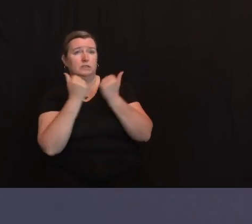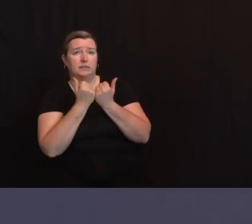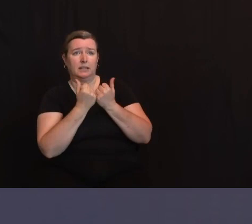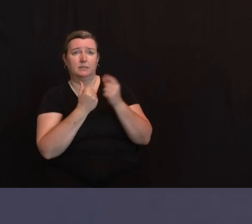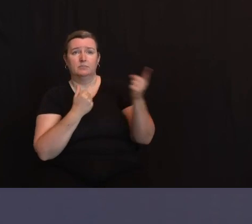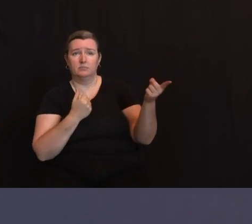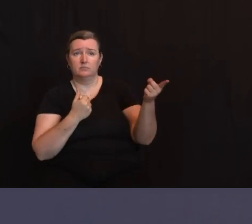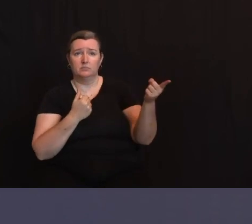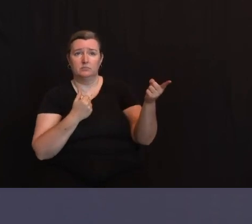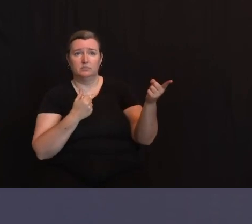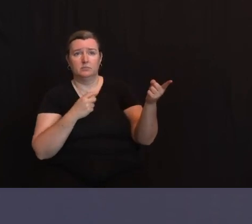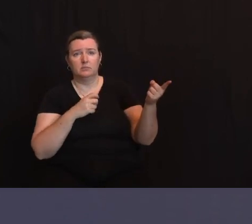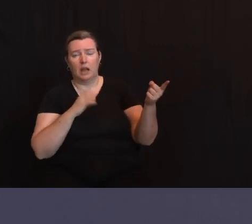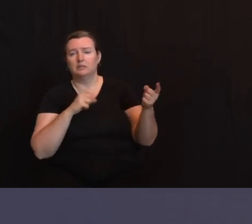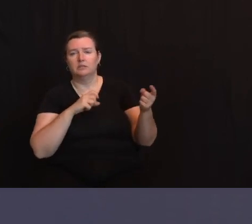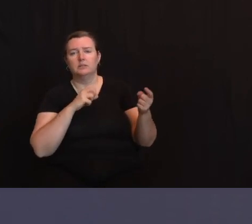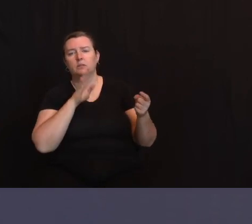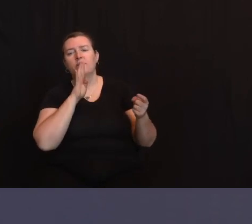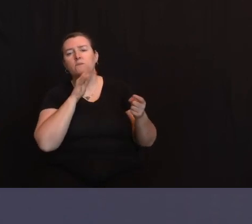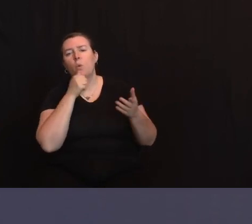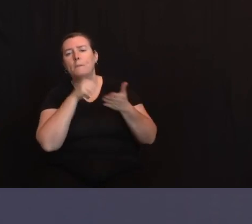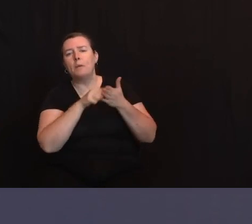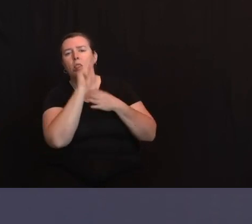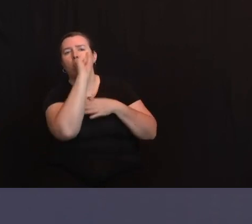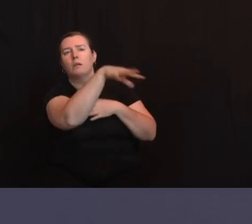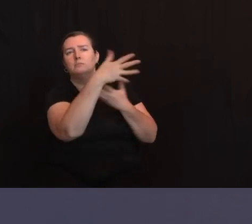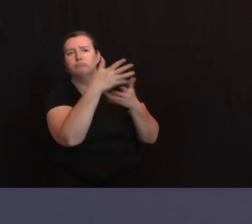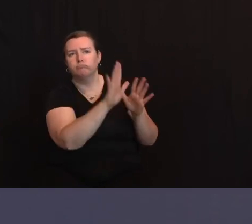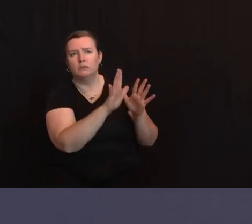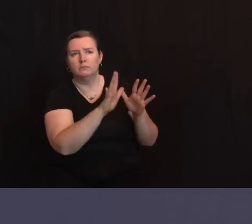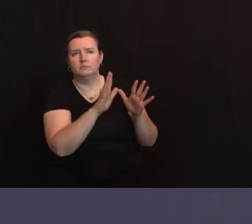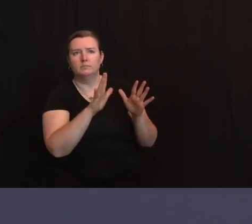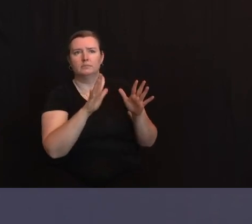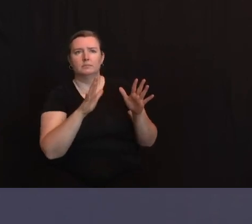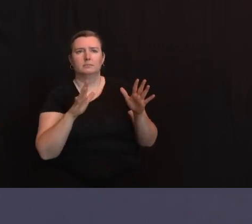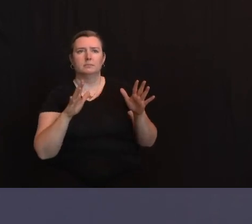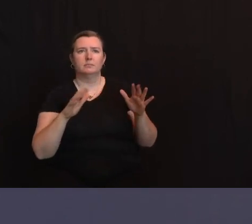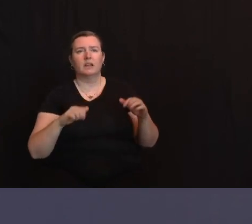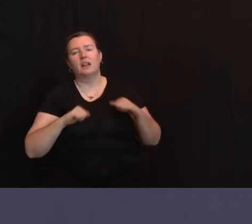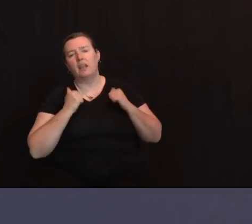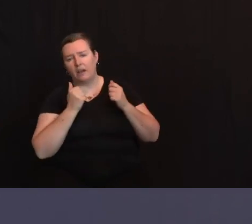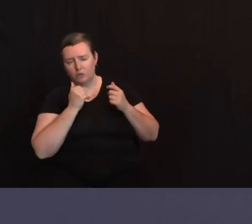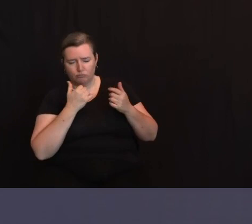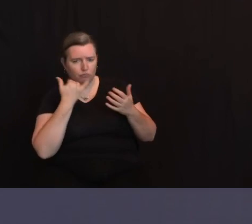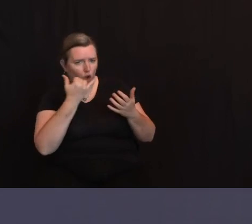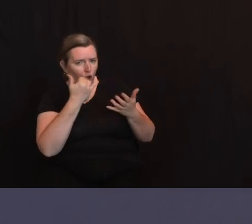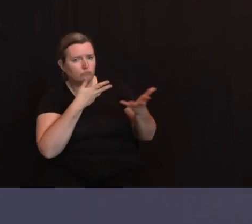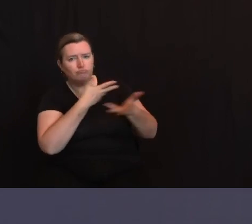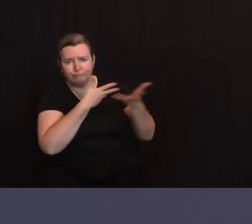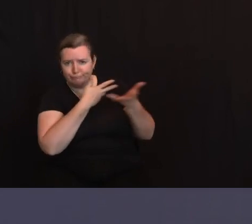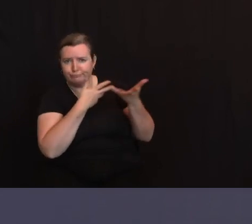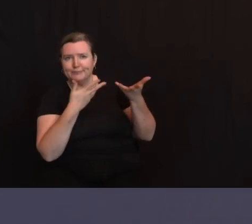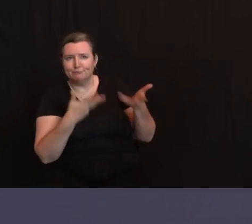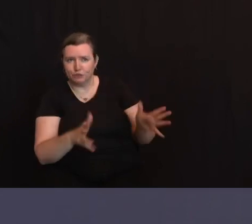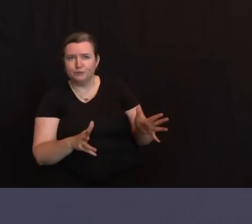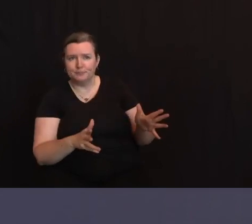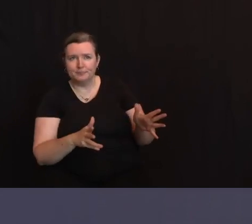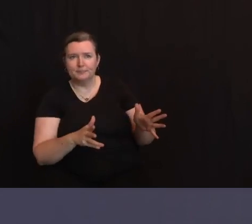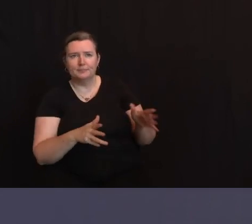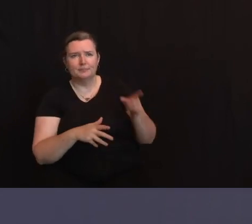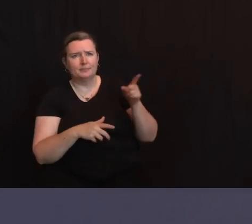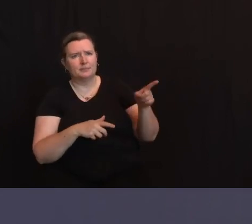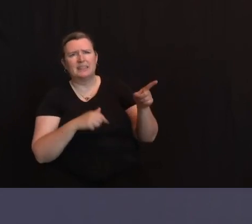spoke live last week and we spoke live the week before, and I know Judy's in regular touch with his health officials. He's not happy,